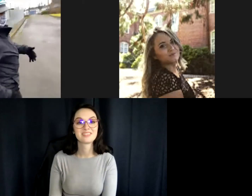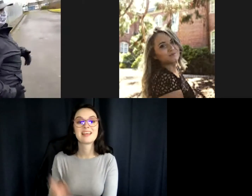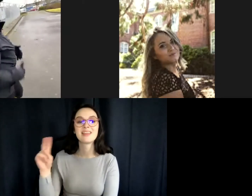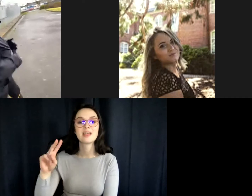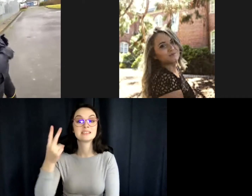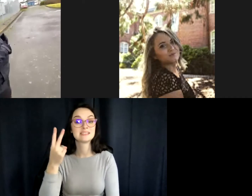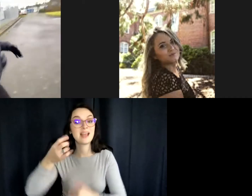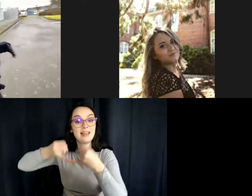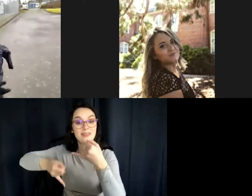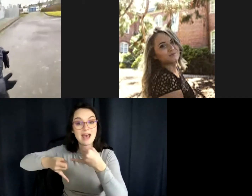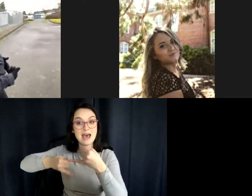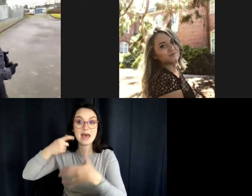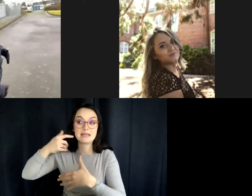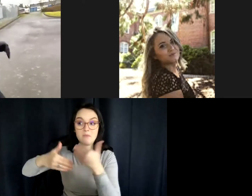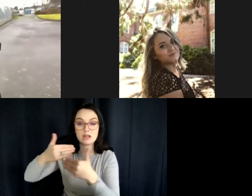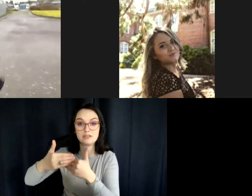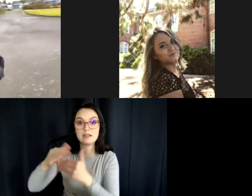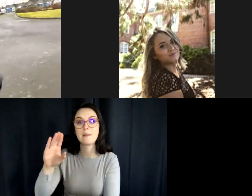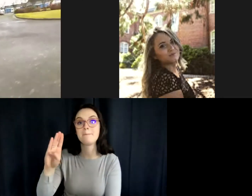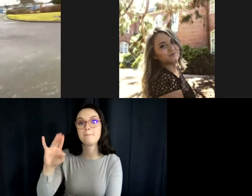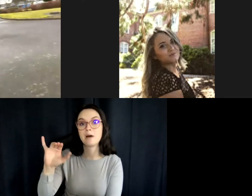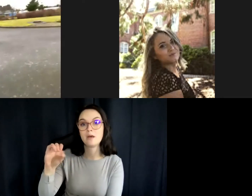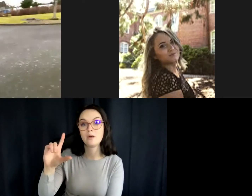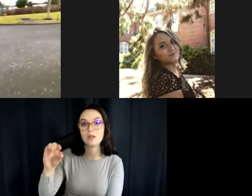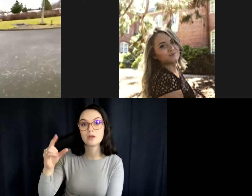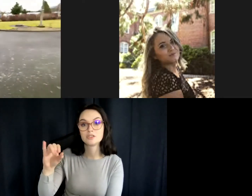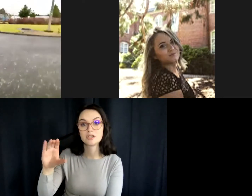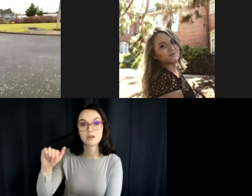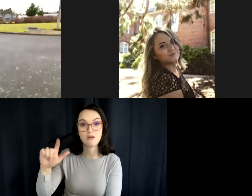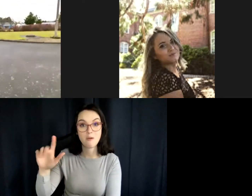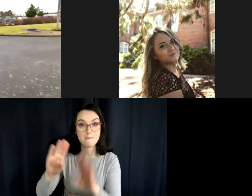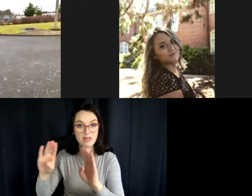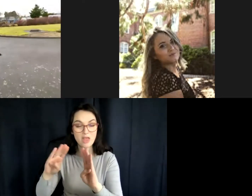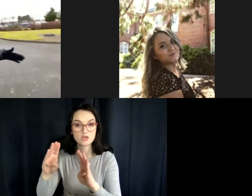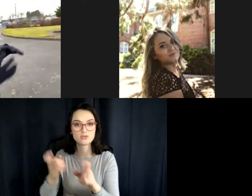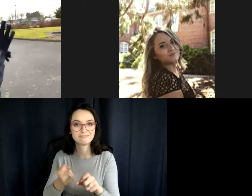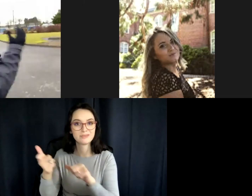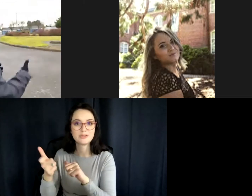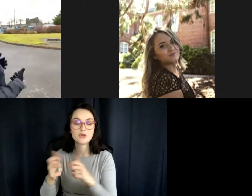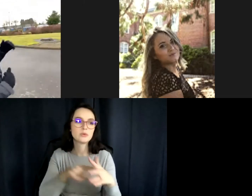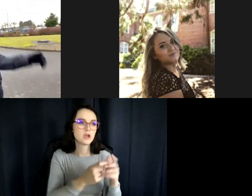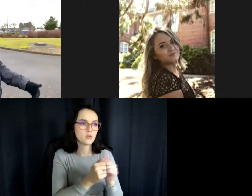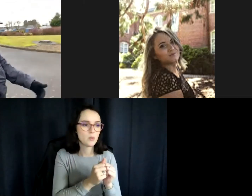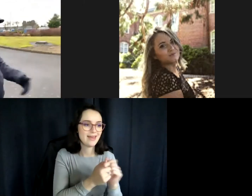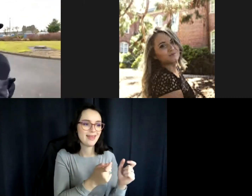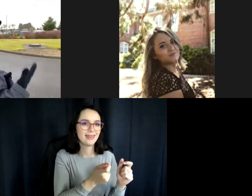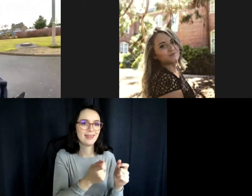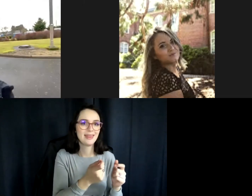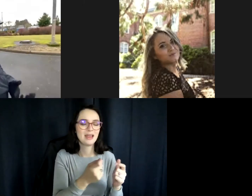you're going to see a considerable difference in the clarity of the water because of these microorganisms and what they're